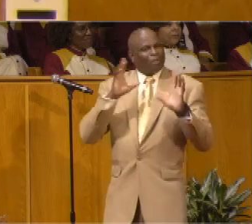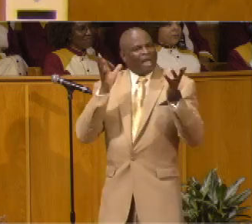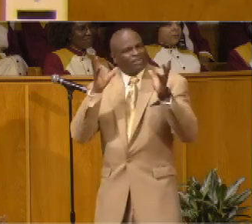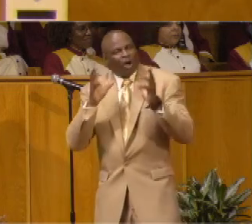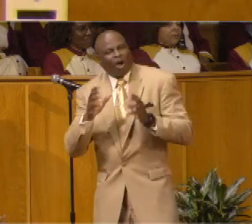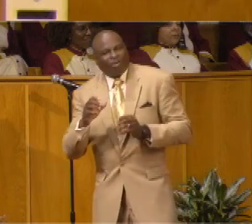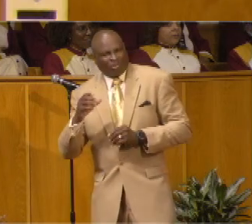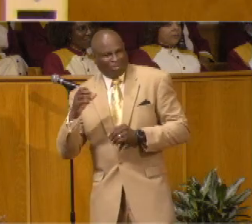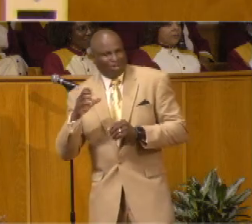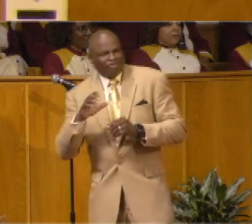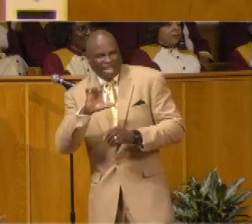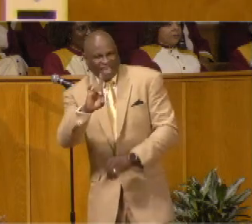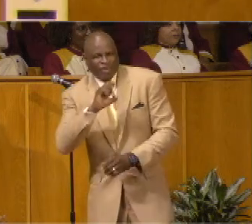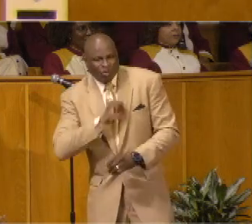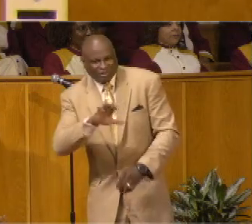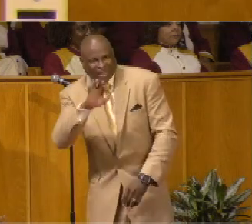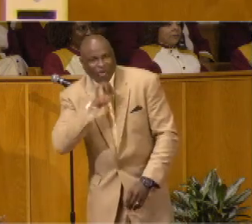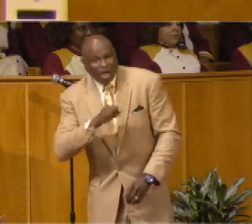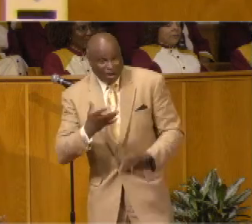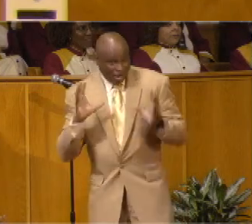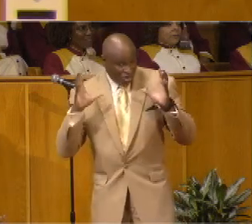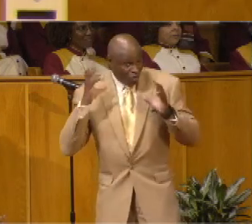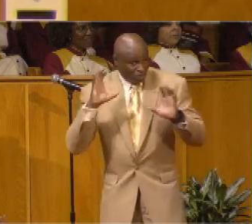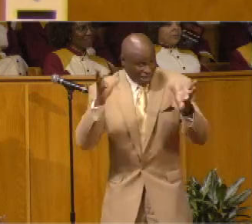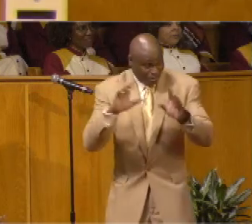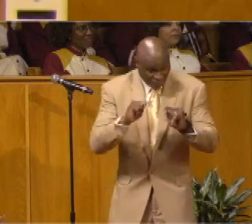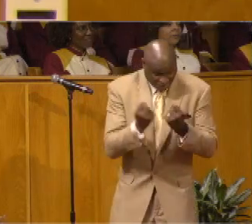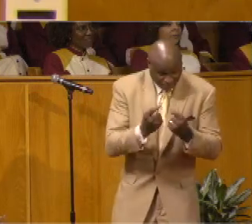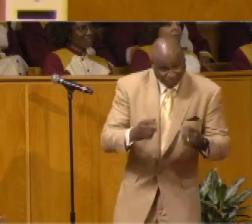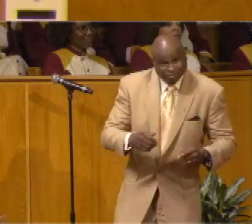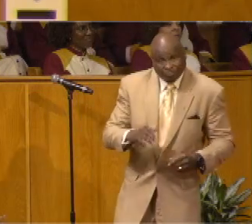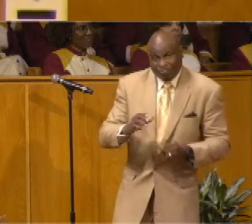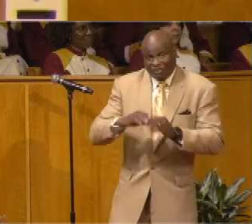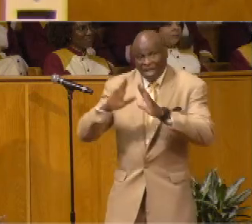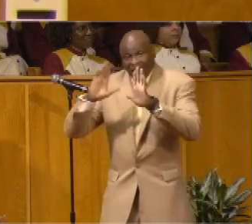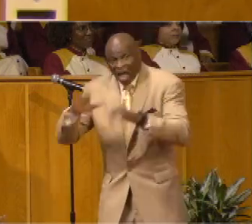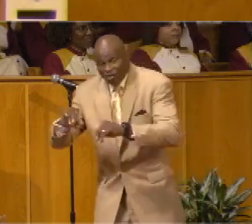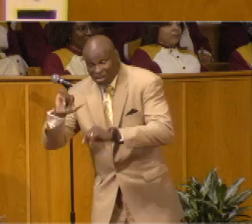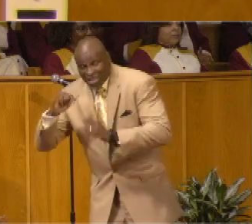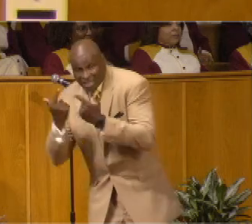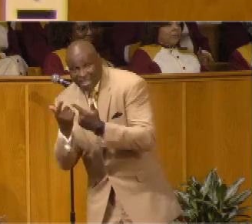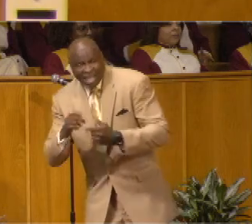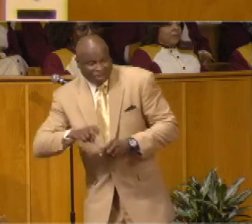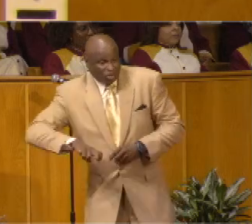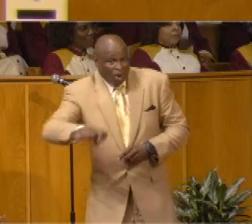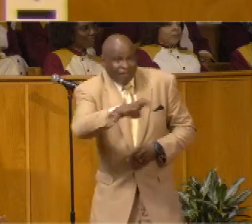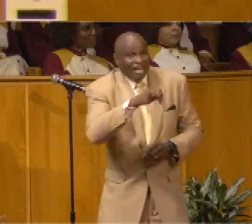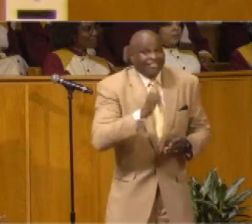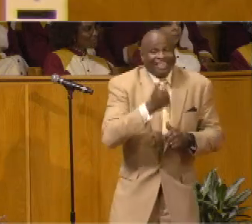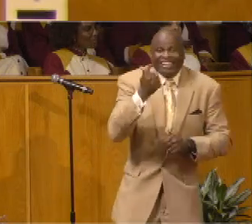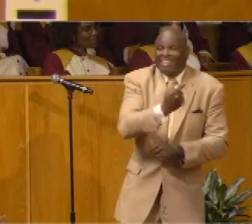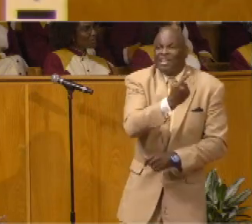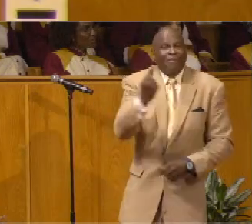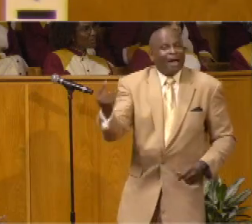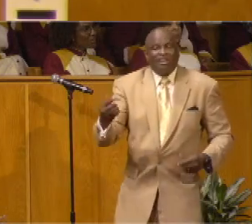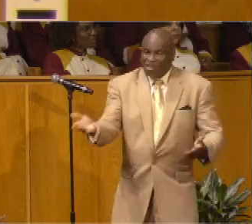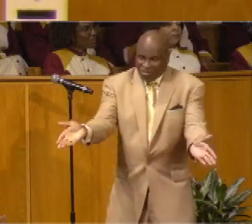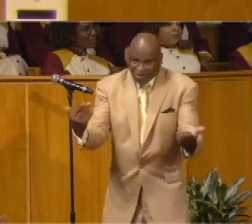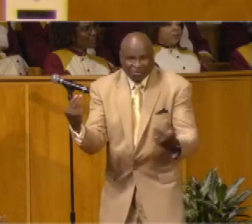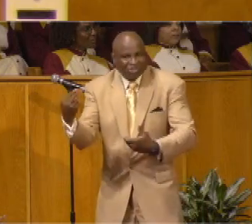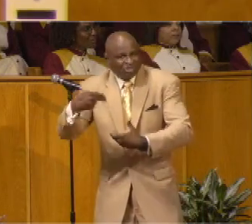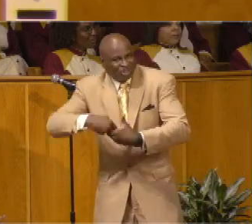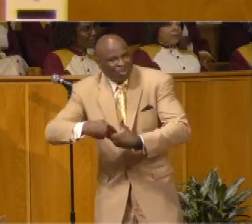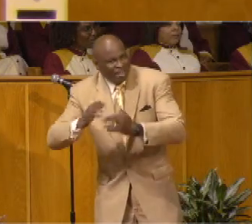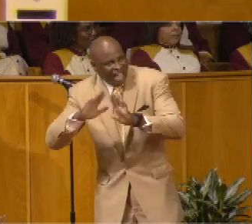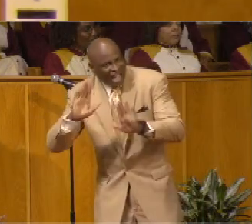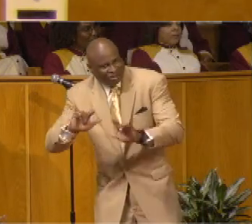the 8 and 9 year olds, and when I coached in house league, the difference between house league and travel is that anybody can join the house league